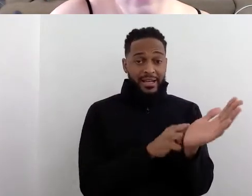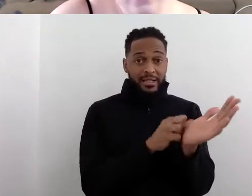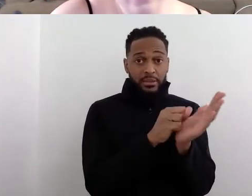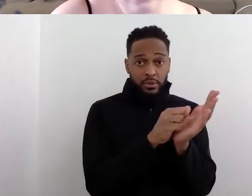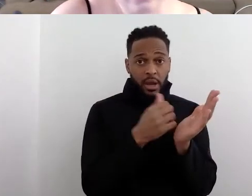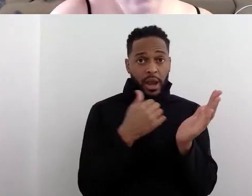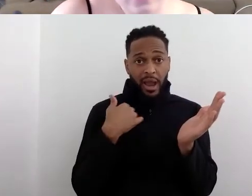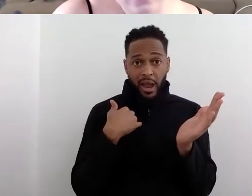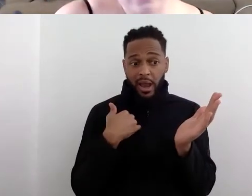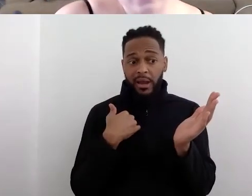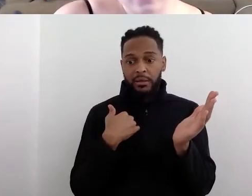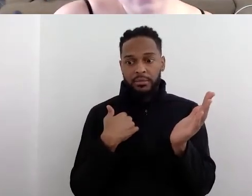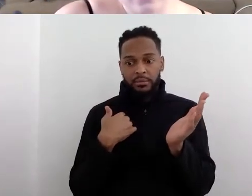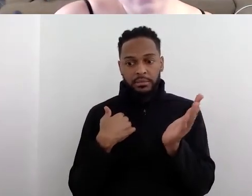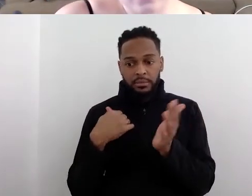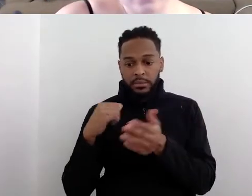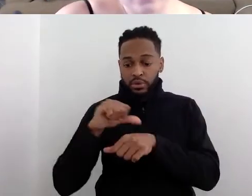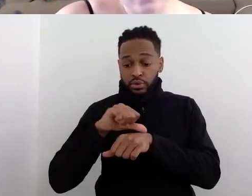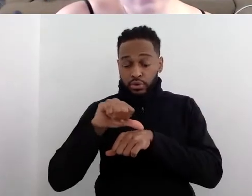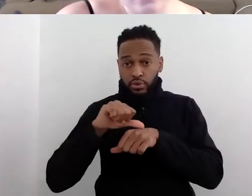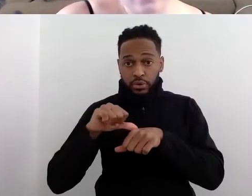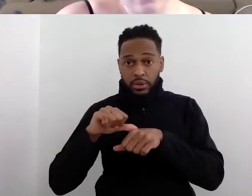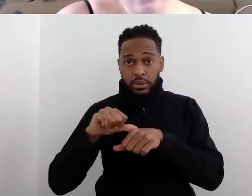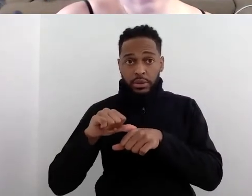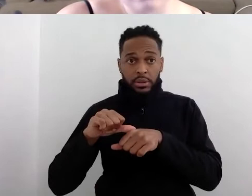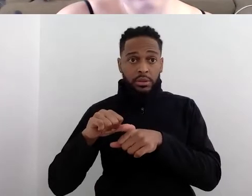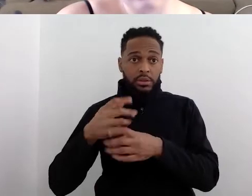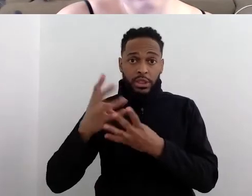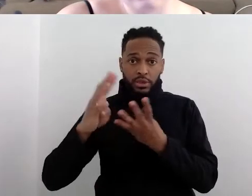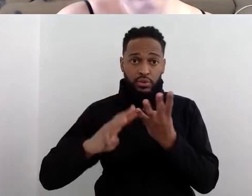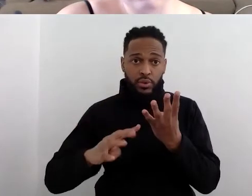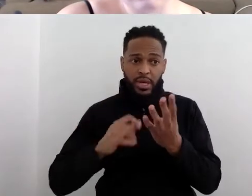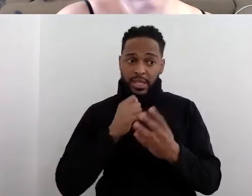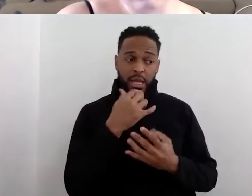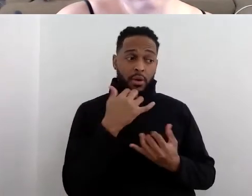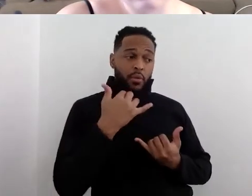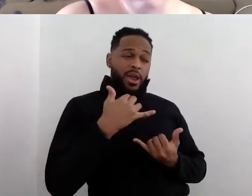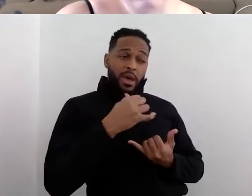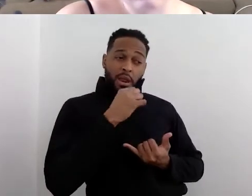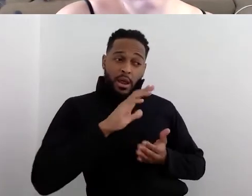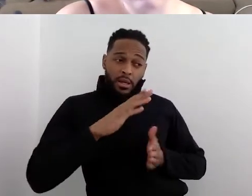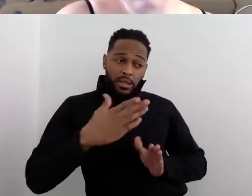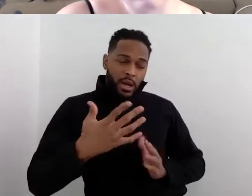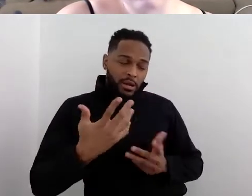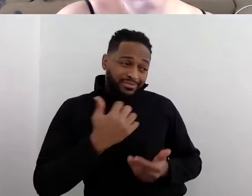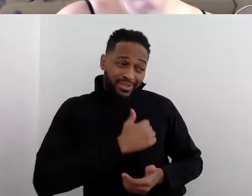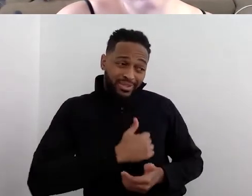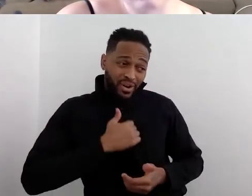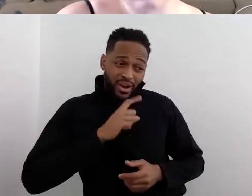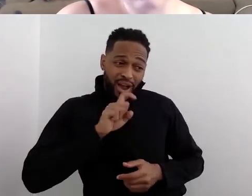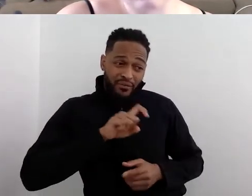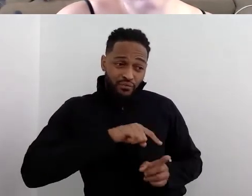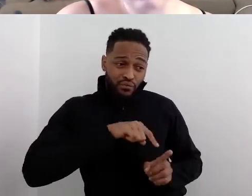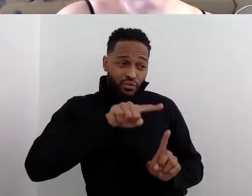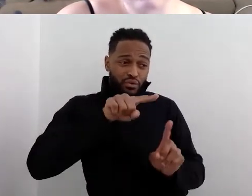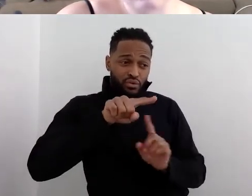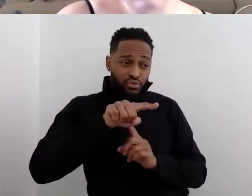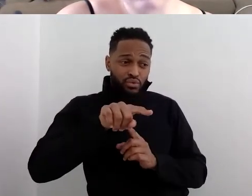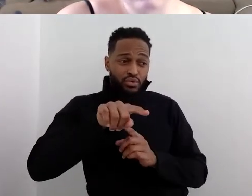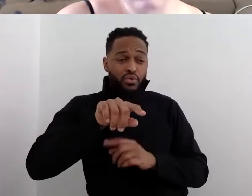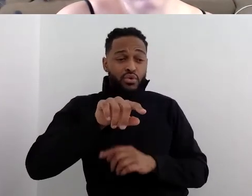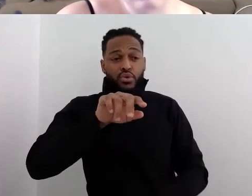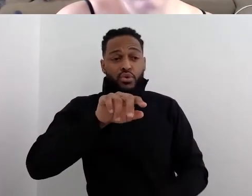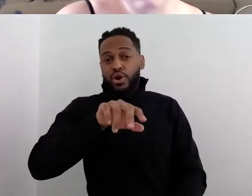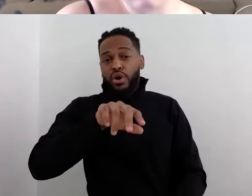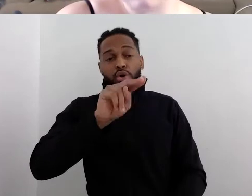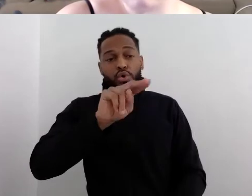them out. And the hospital said that is not immediately life-threatening. You have to go to like New Jersey or some other place